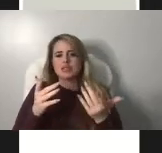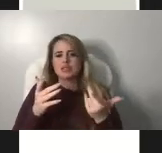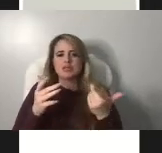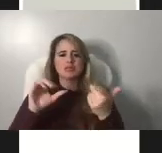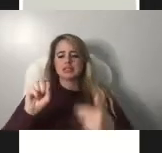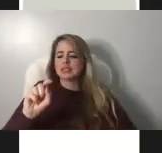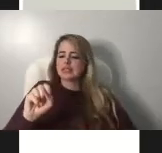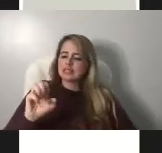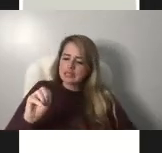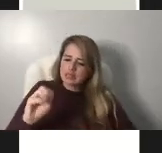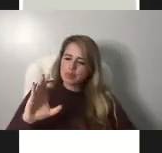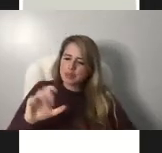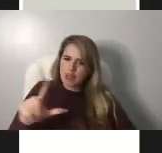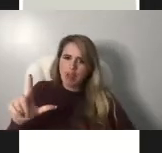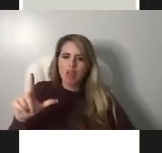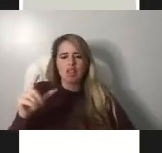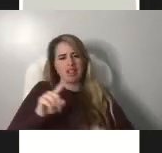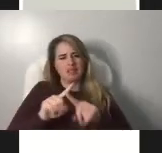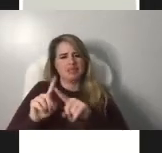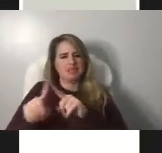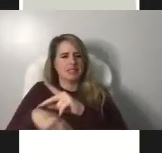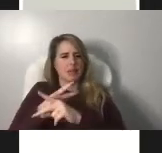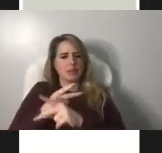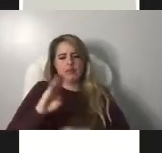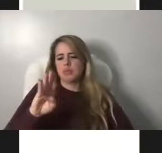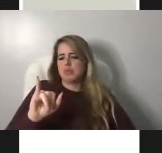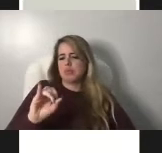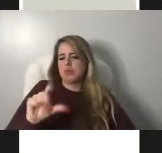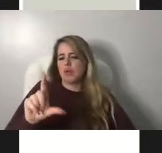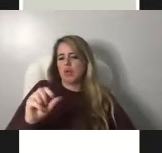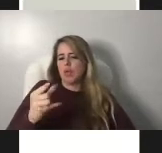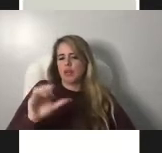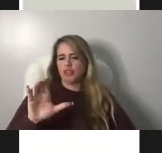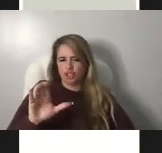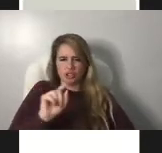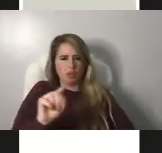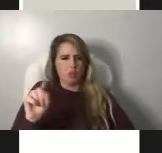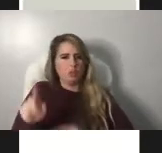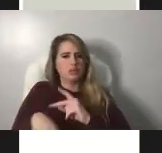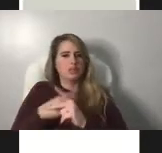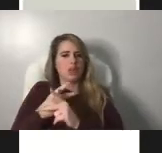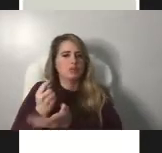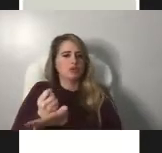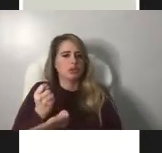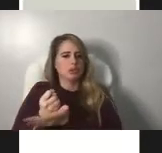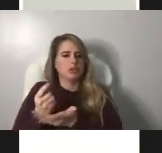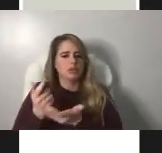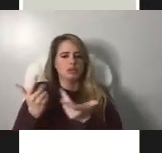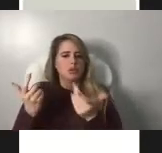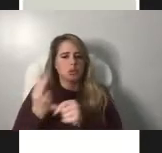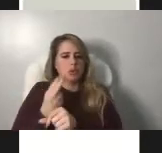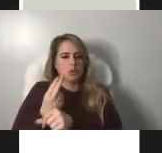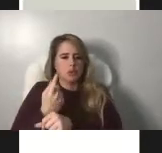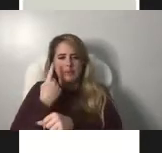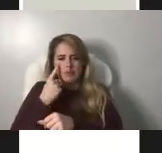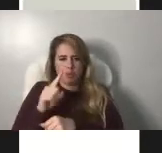cells and PRP and other things, are basically utilized in tennis elbow or lateral epicondylitis, and that's